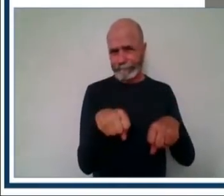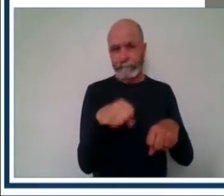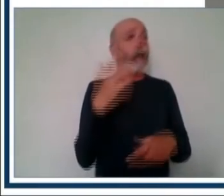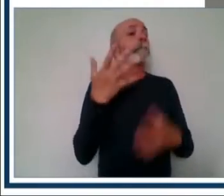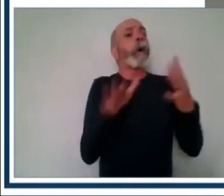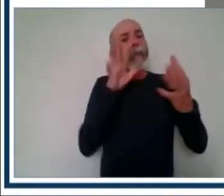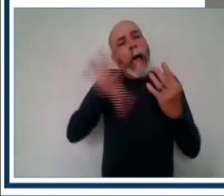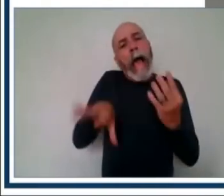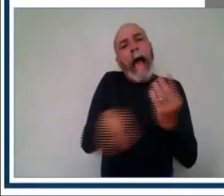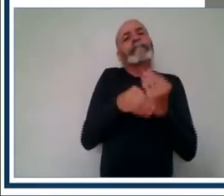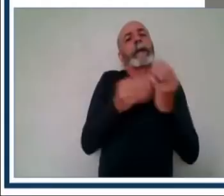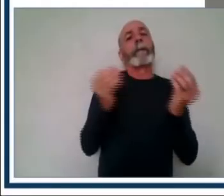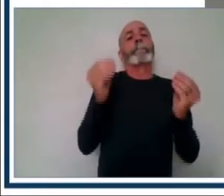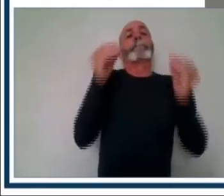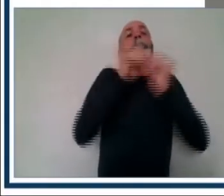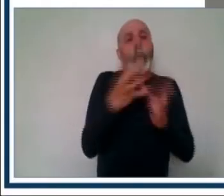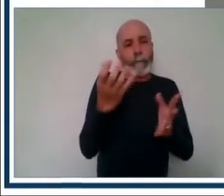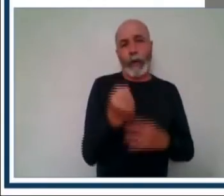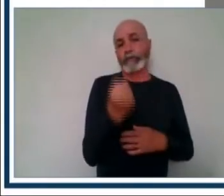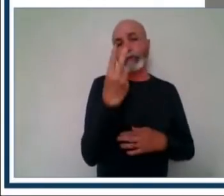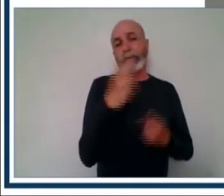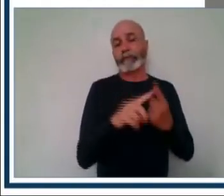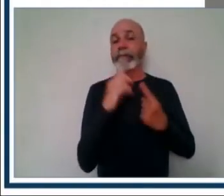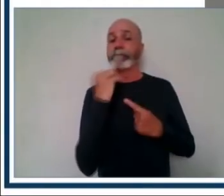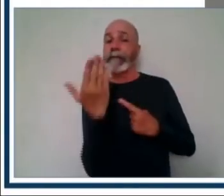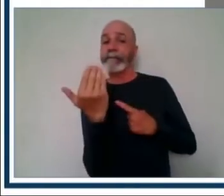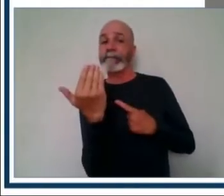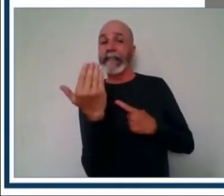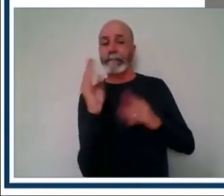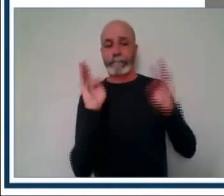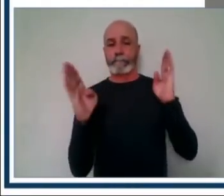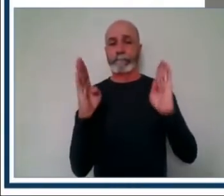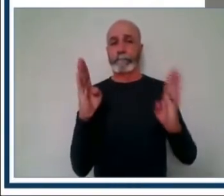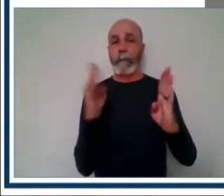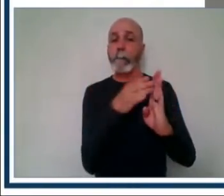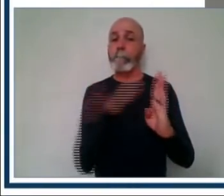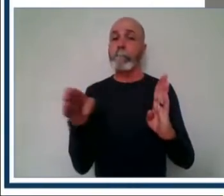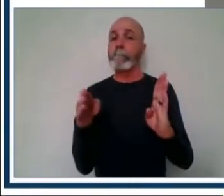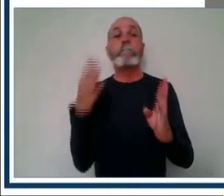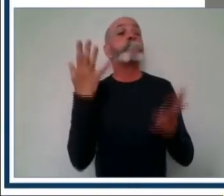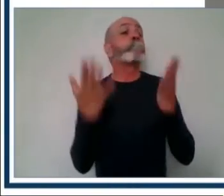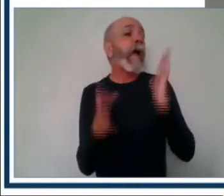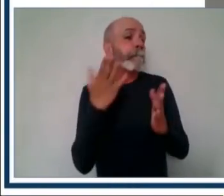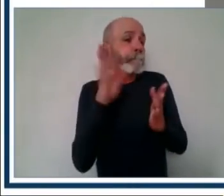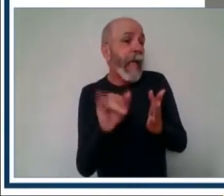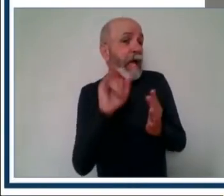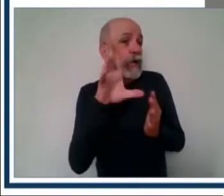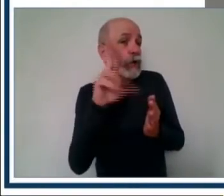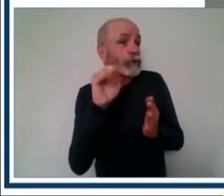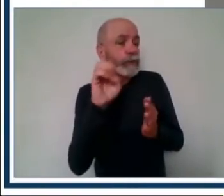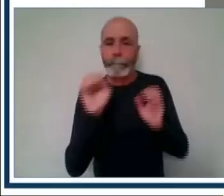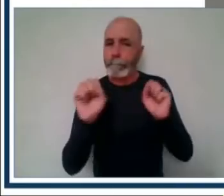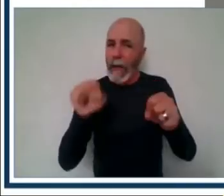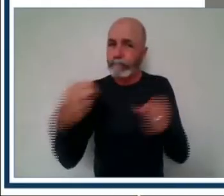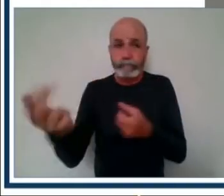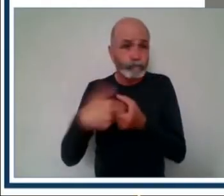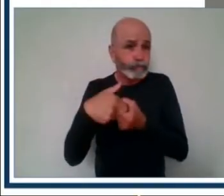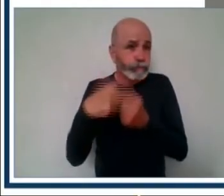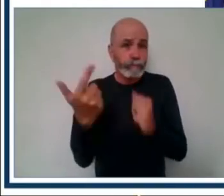15-year-olds, we're quite well might be in that space by June. We'll be able to even include them and everybody getting a vaccination in